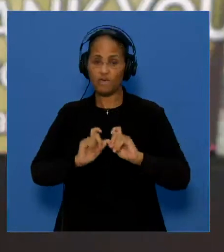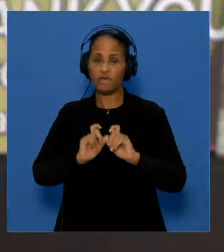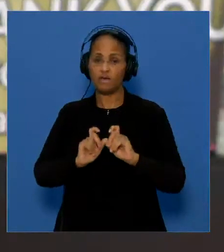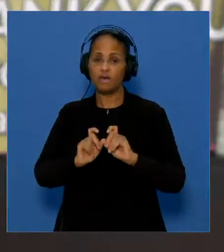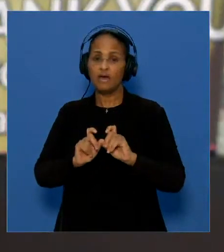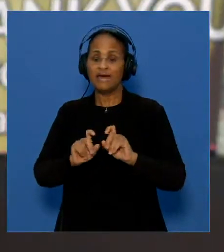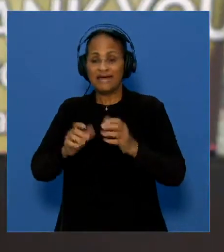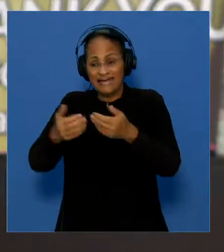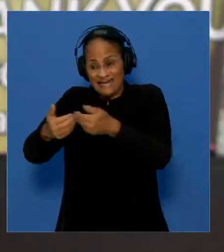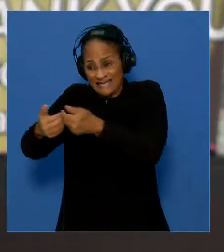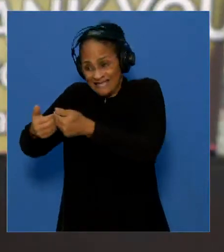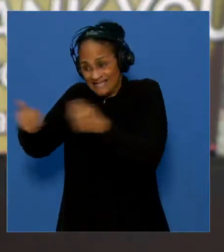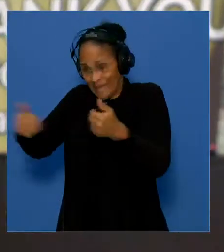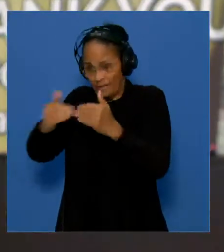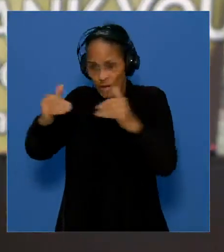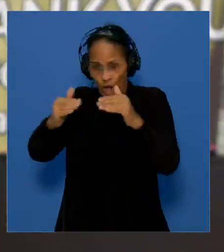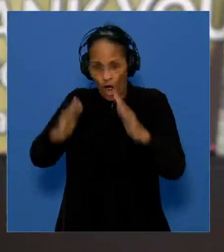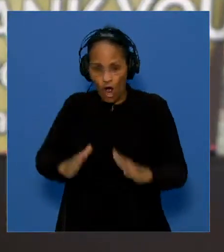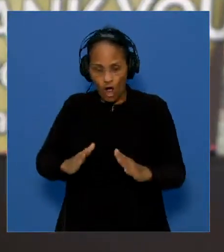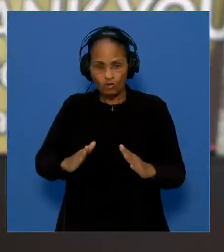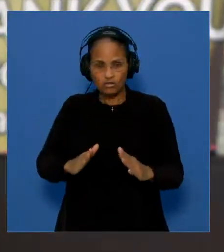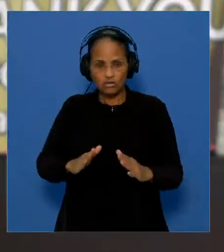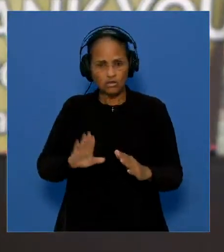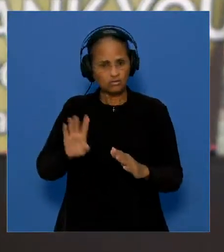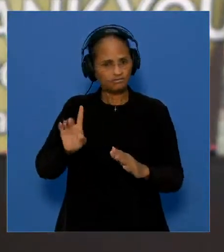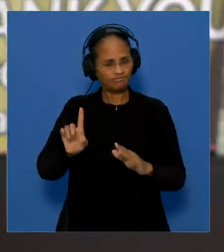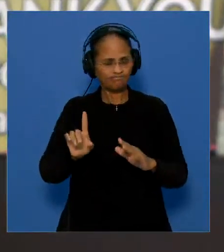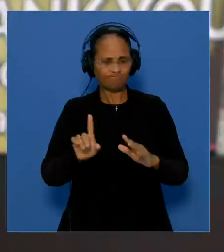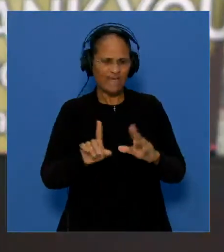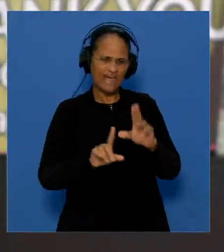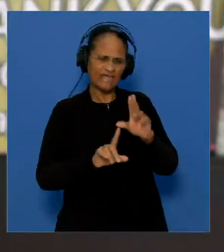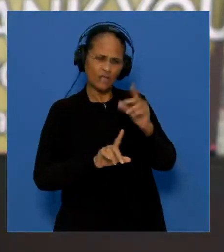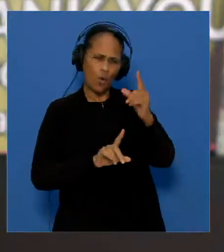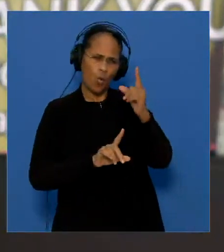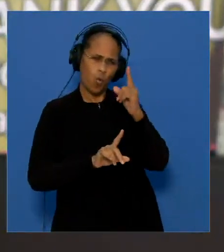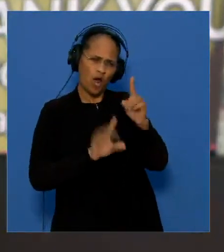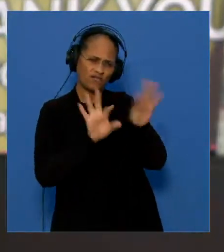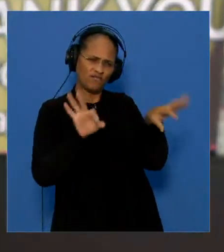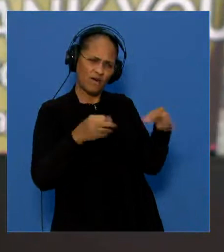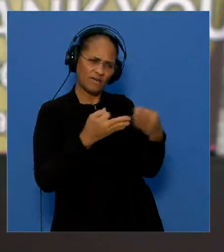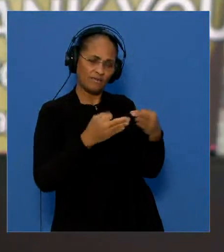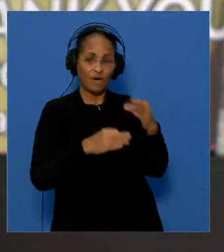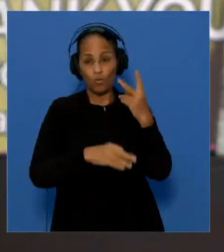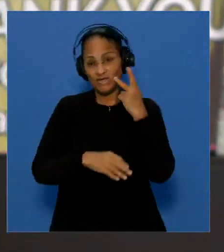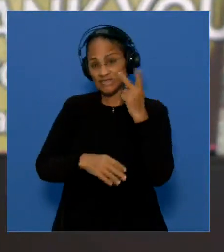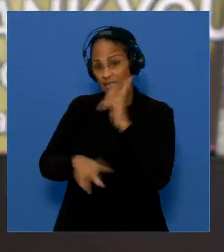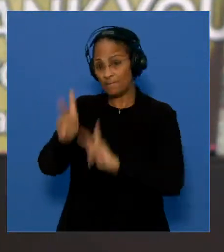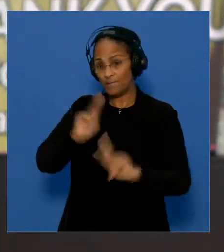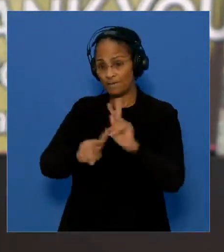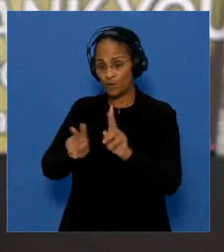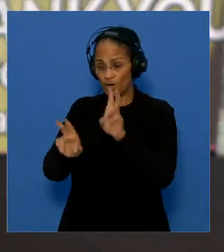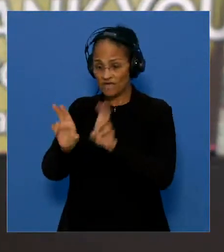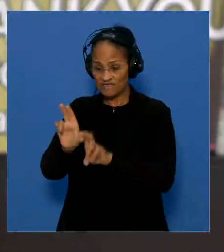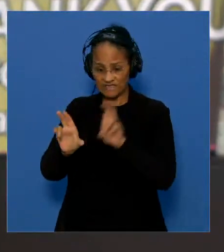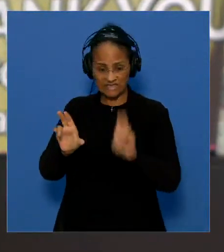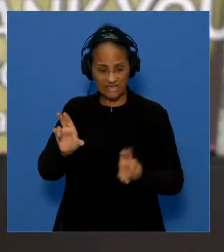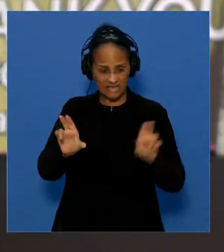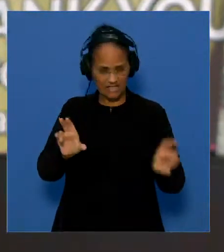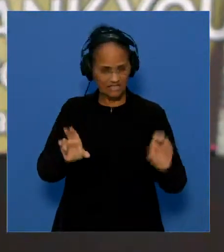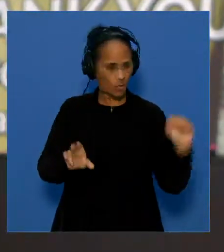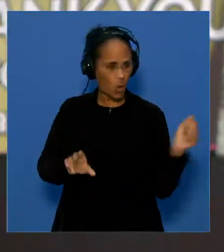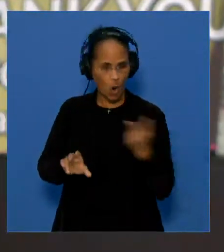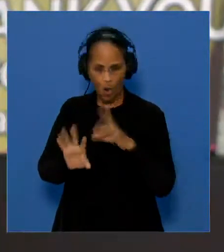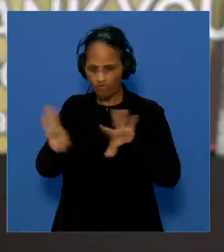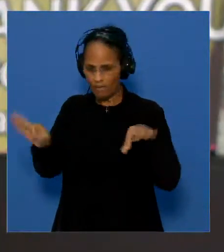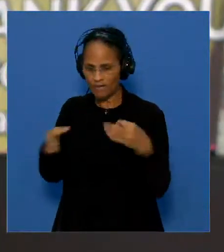3 separate households. But it's one family. It's one big complex. We've seen people going to churches, sitting next to each other, saying, but we're all family. But